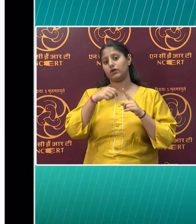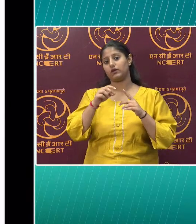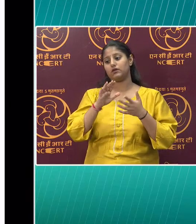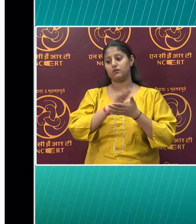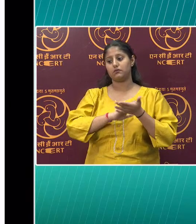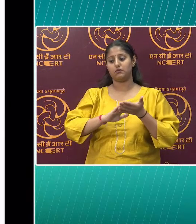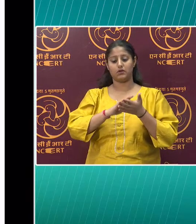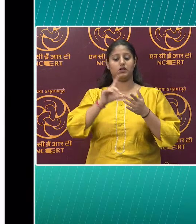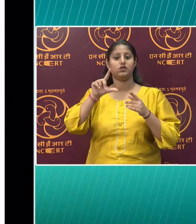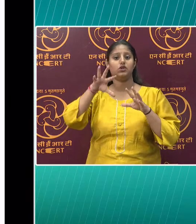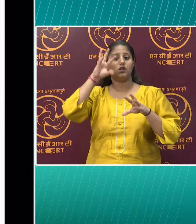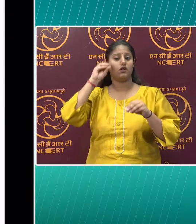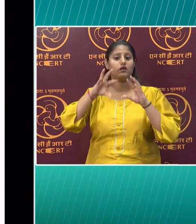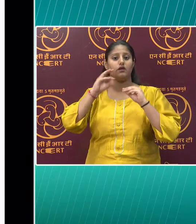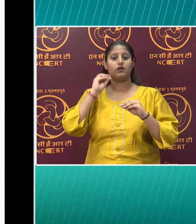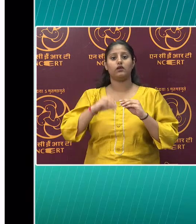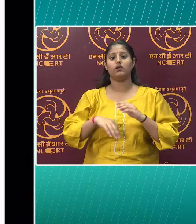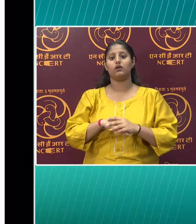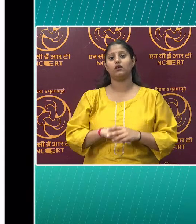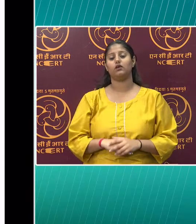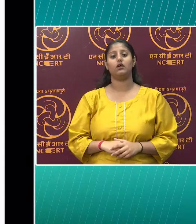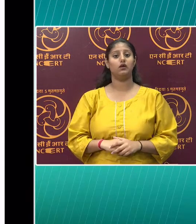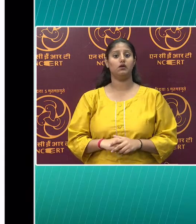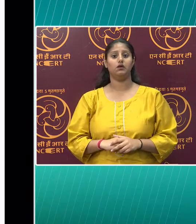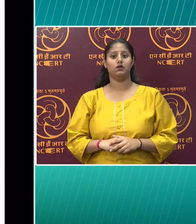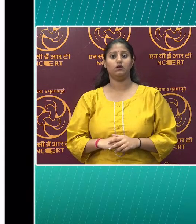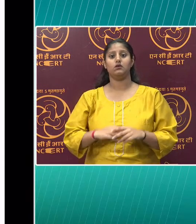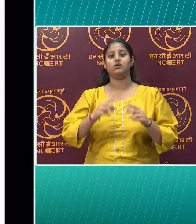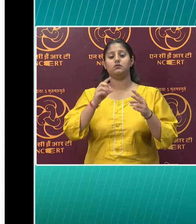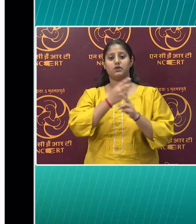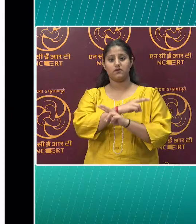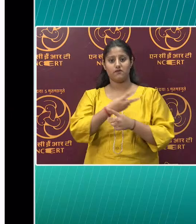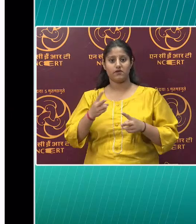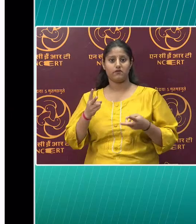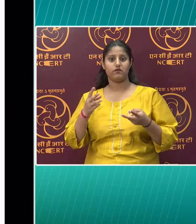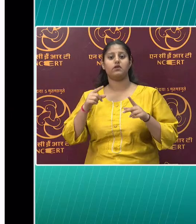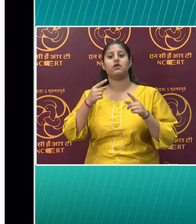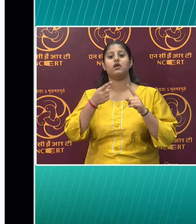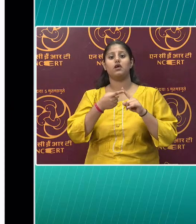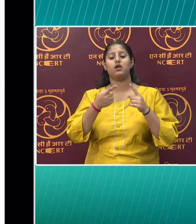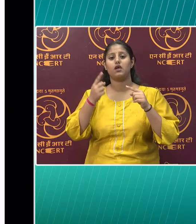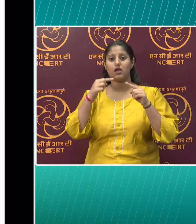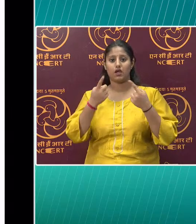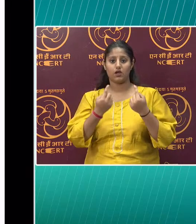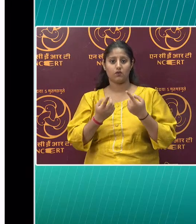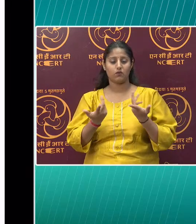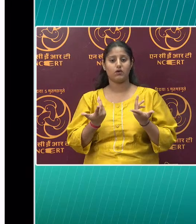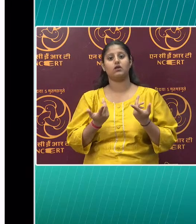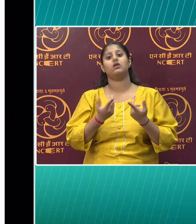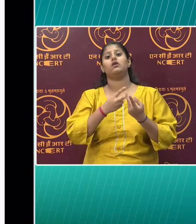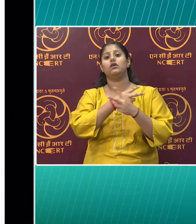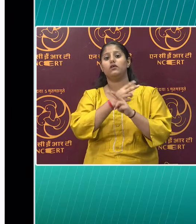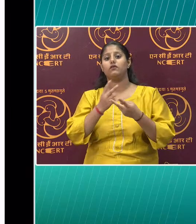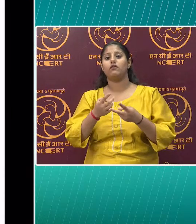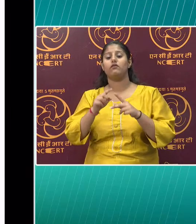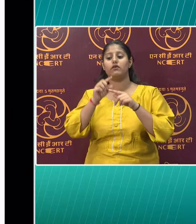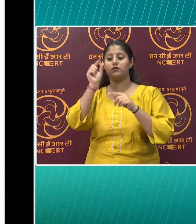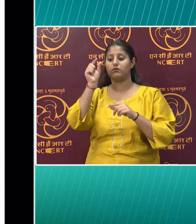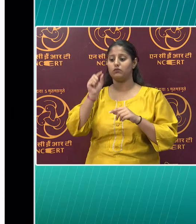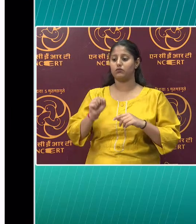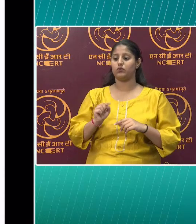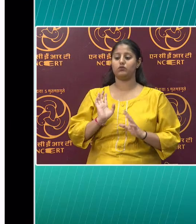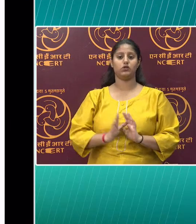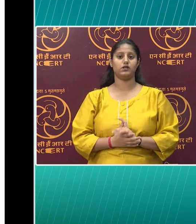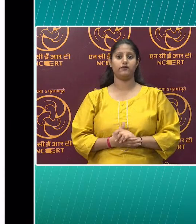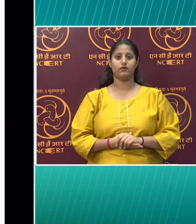student-centered approach, real-world relevance, collaboration, inquiry-based, reflection, authentic assessment.